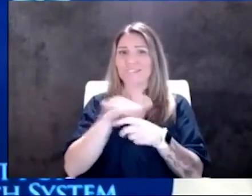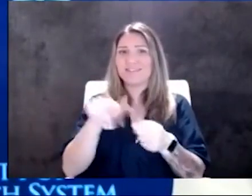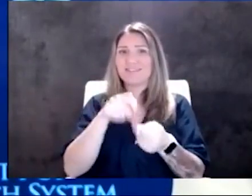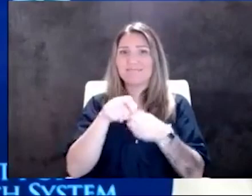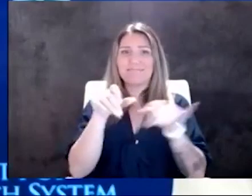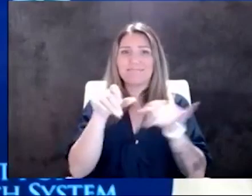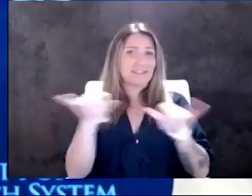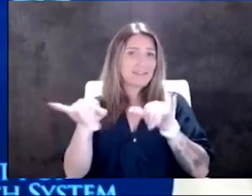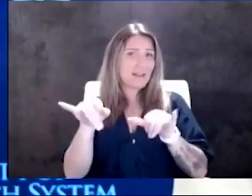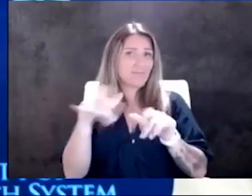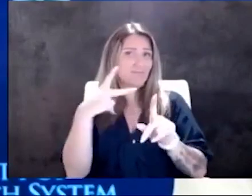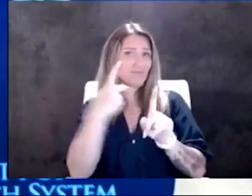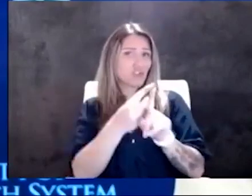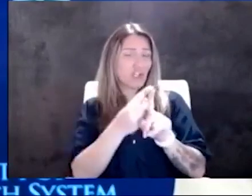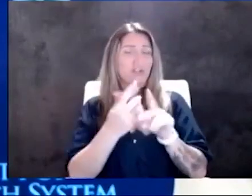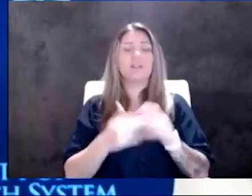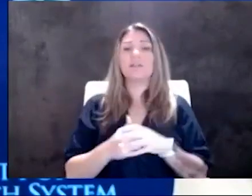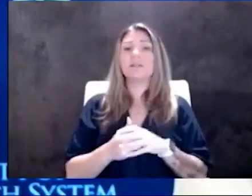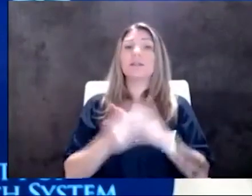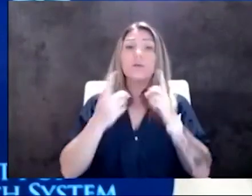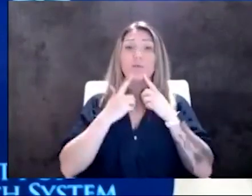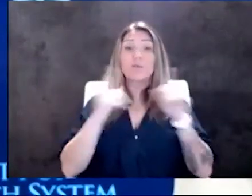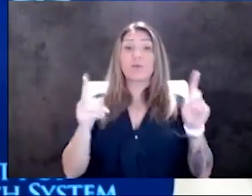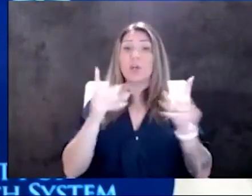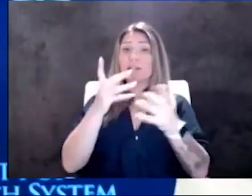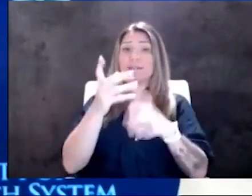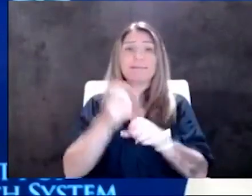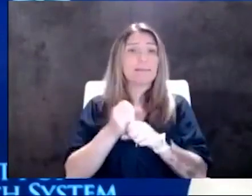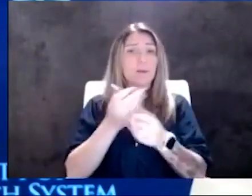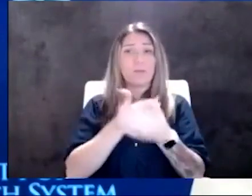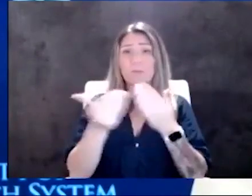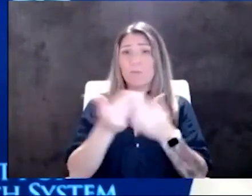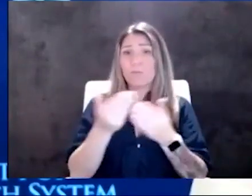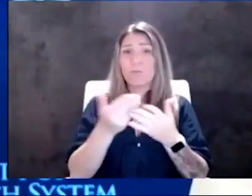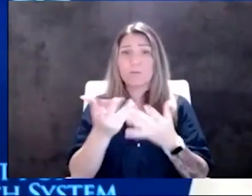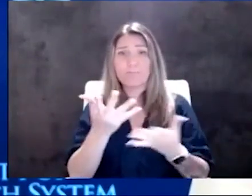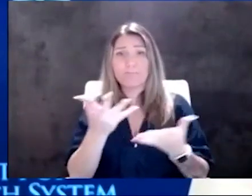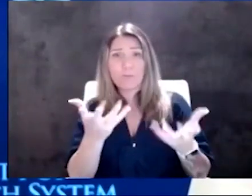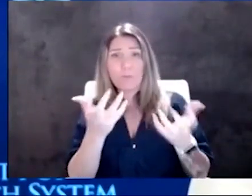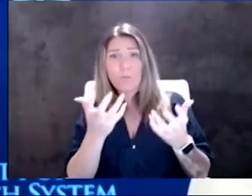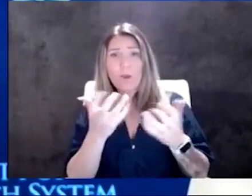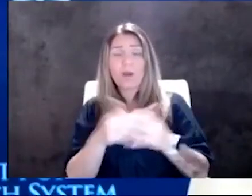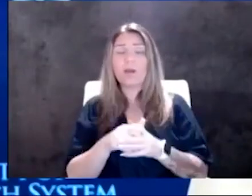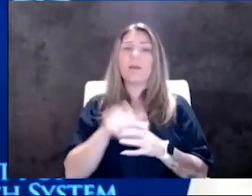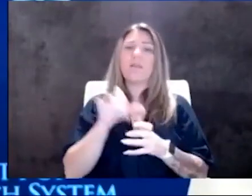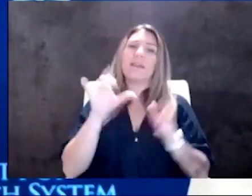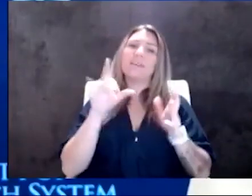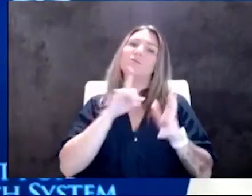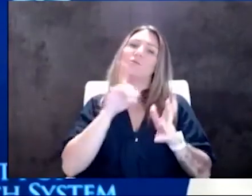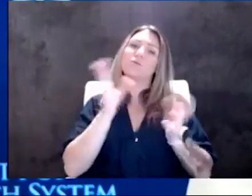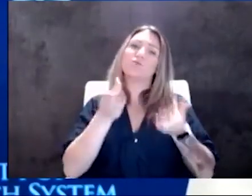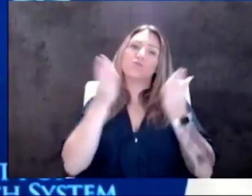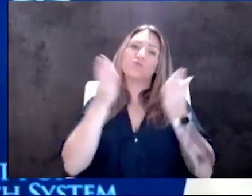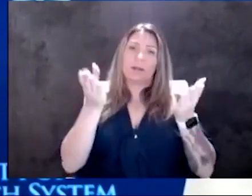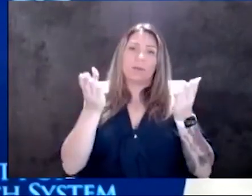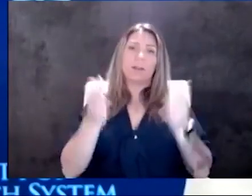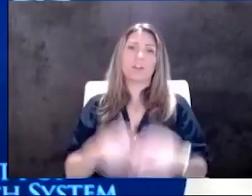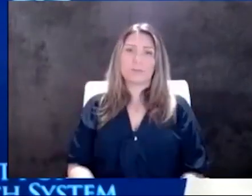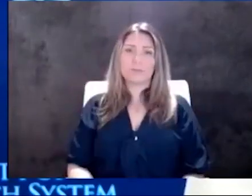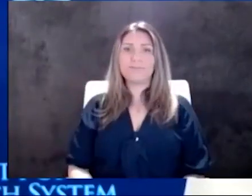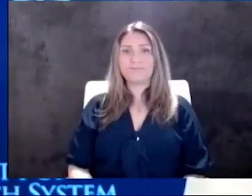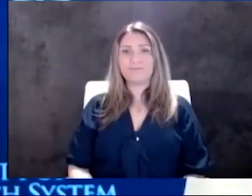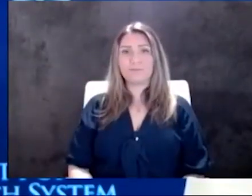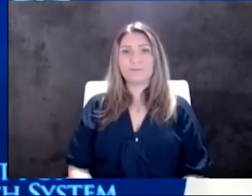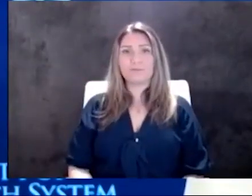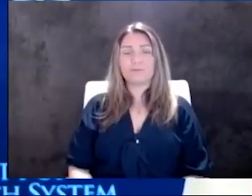they're saying to you, look, it works. Just go get whichever one you want. And so I think that's actually the real recommendation. The real recommendation is that all of them